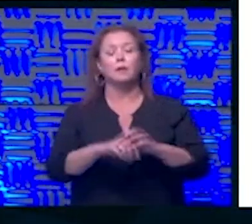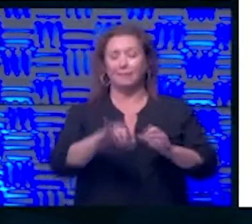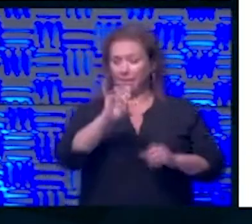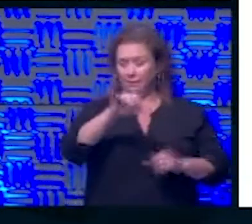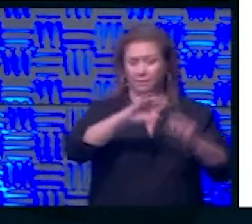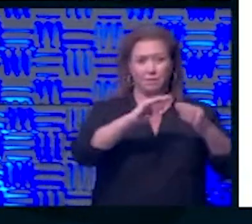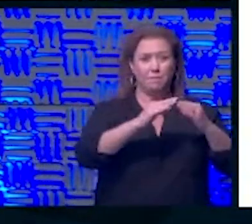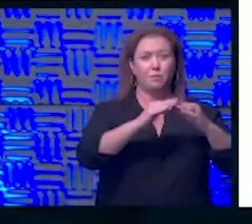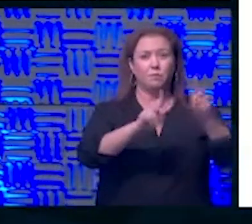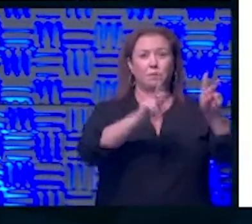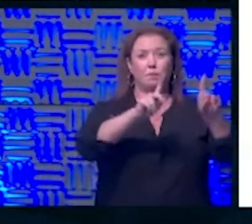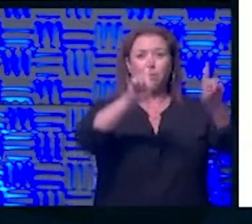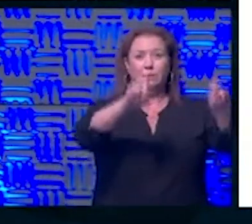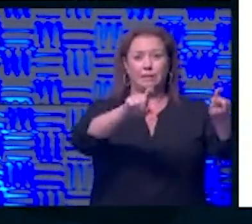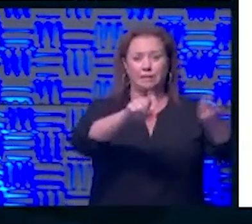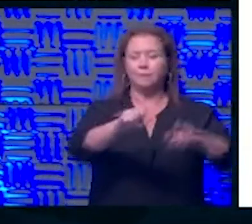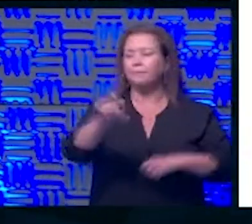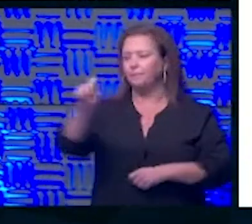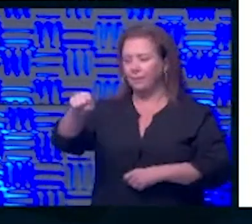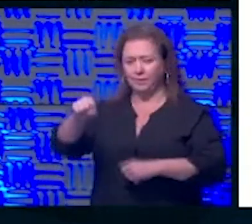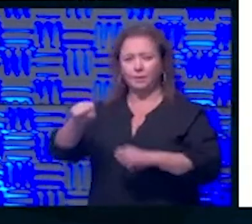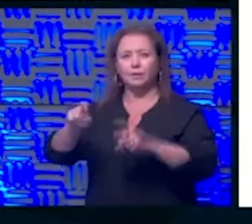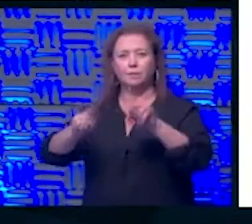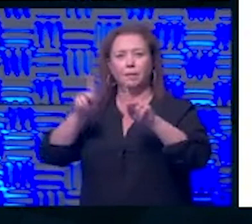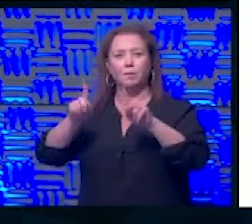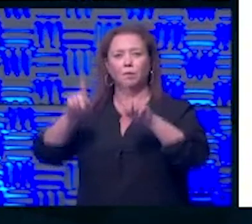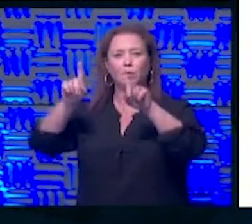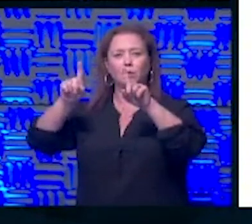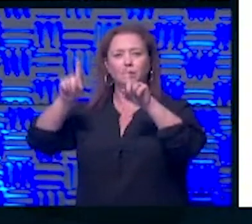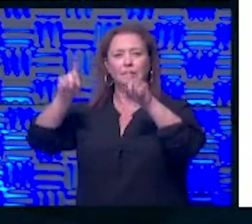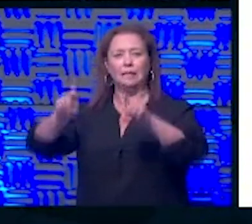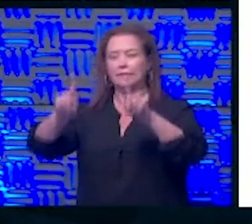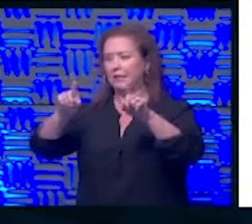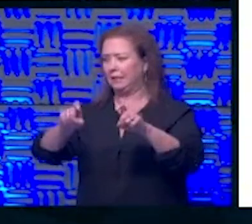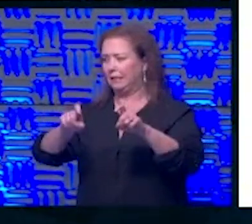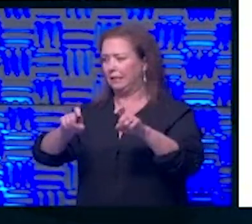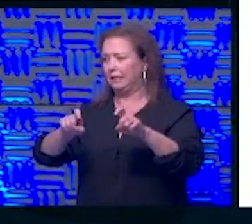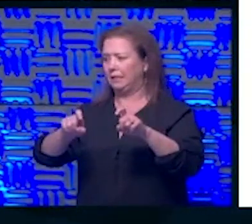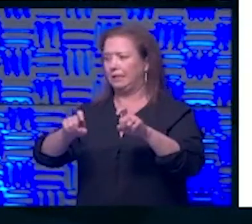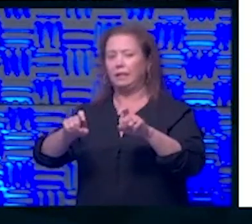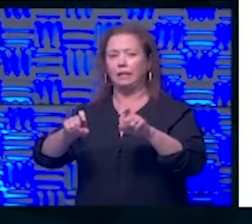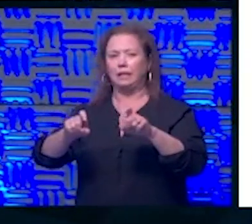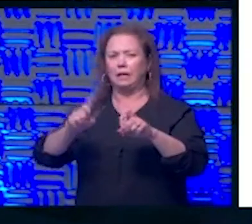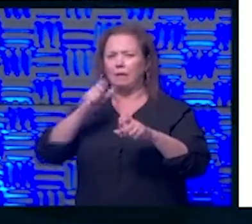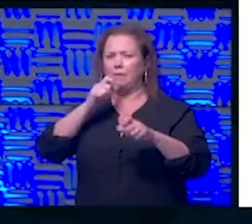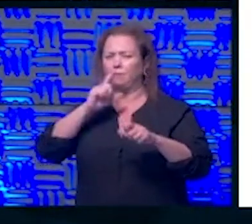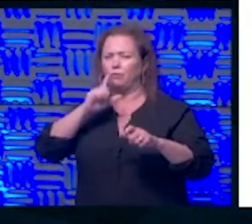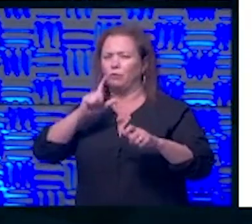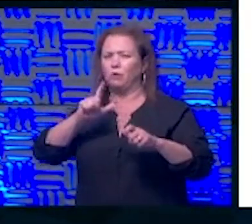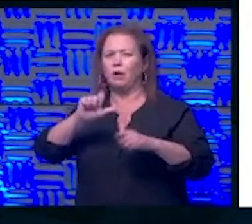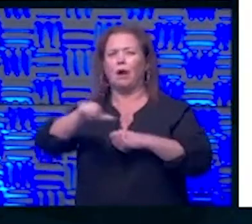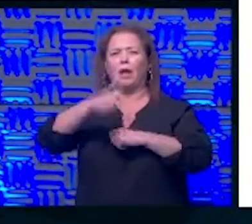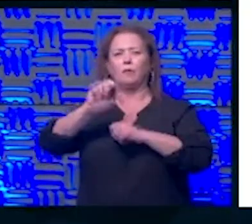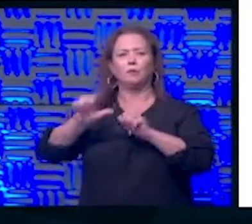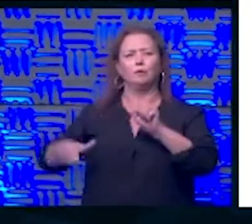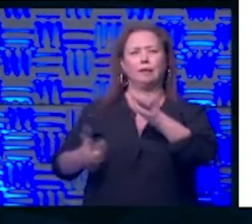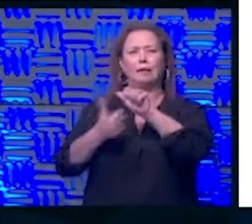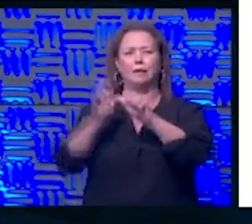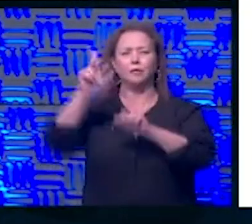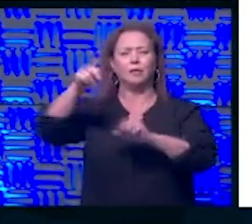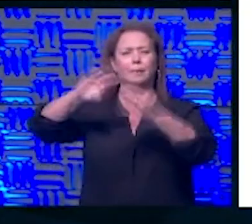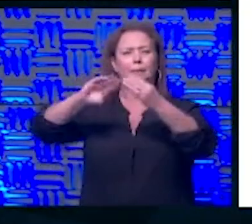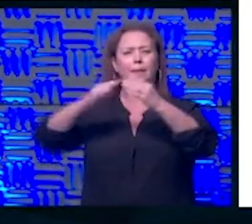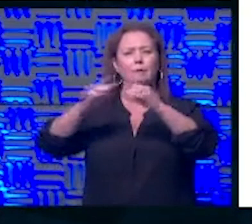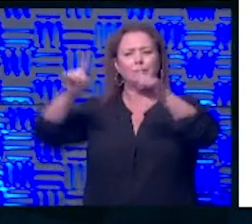This is determined by who we're testing, and I'll show you another one, I think, if I didn't take it out, though. Others are catching up in terms of the rate